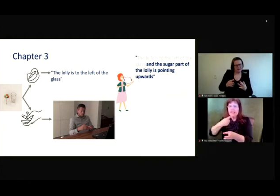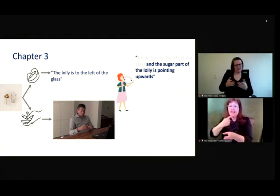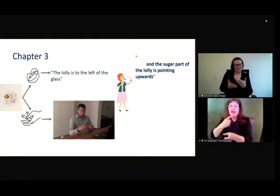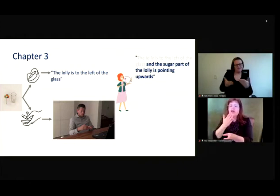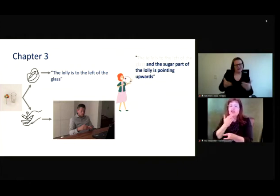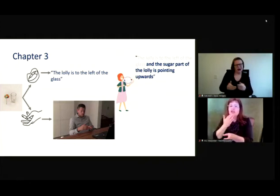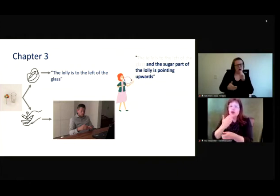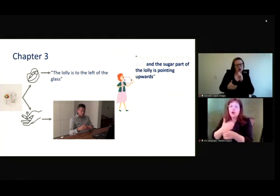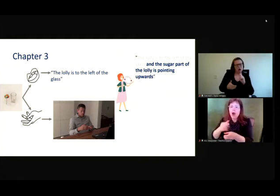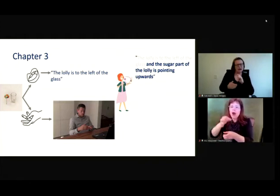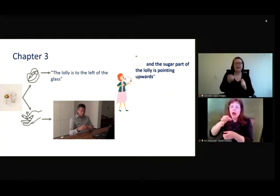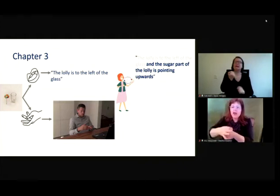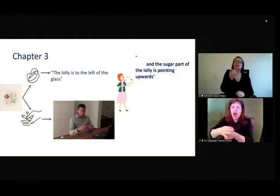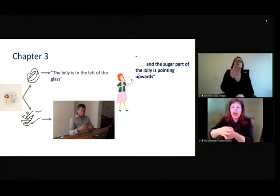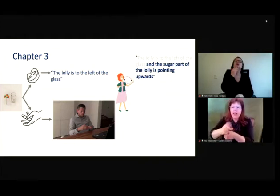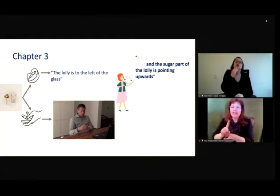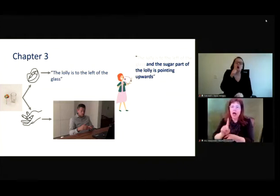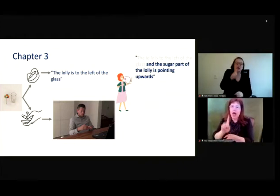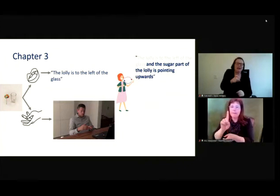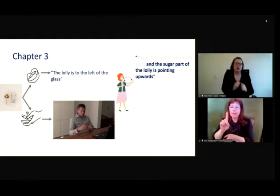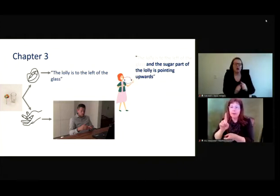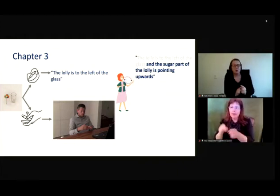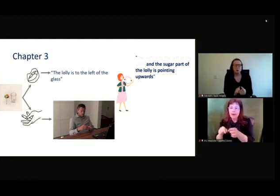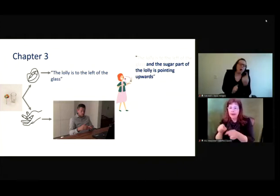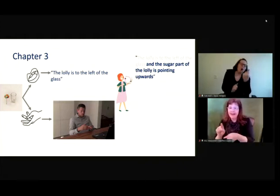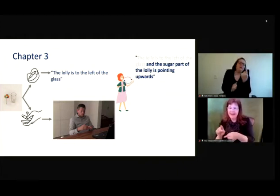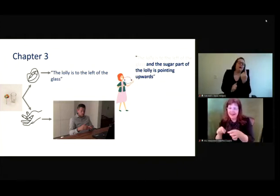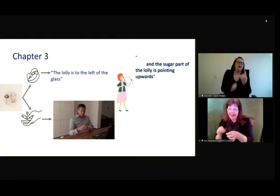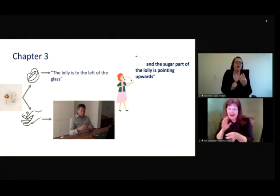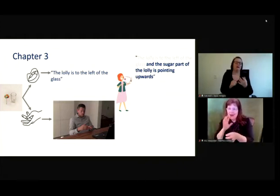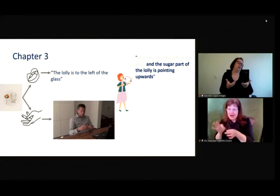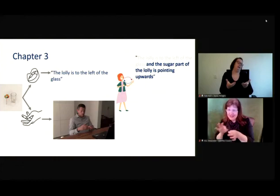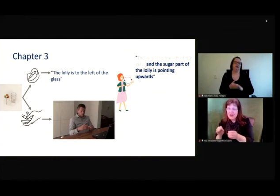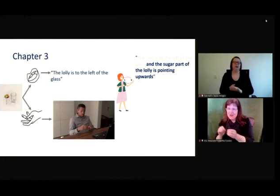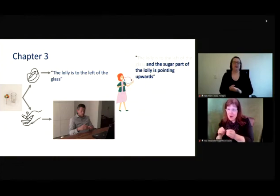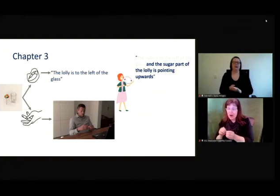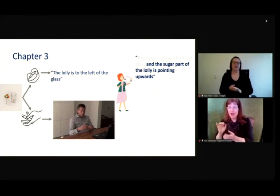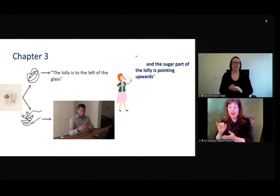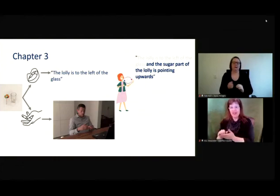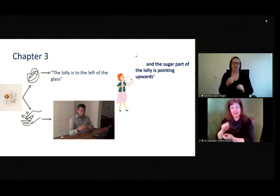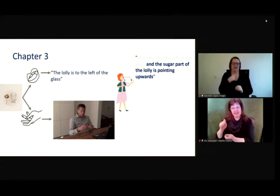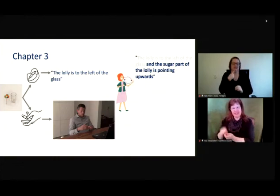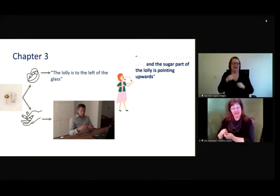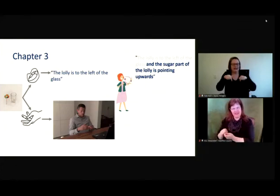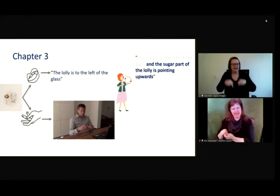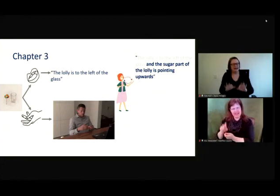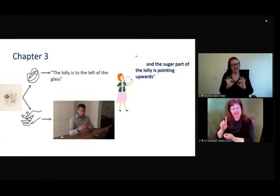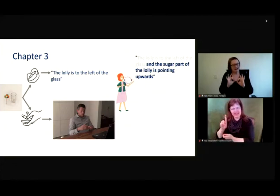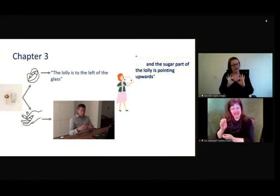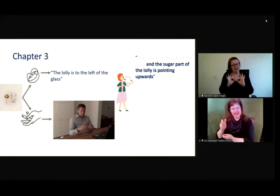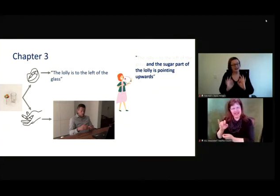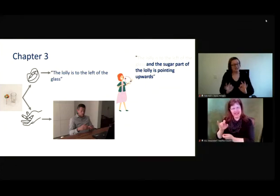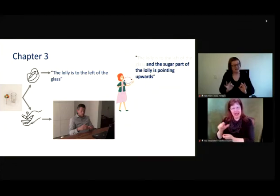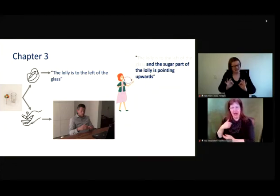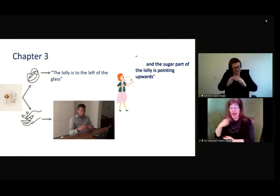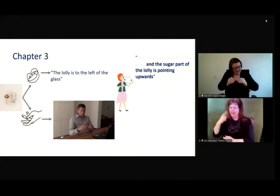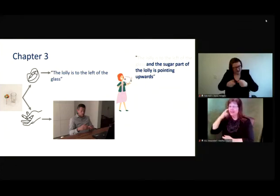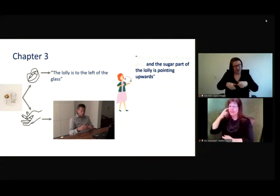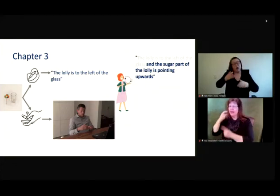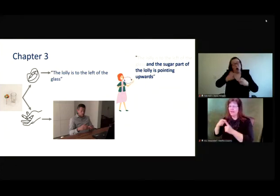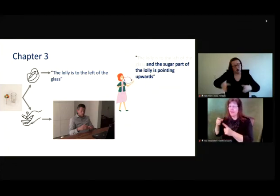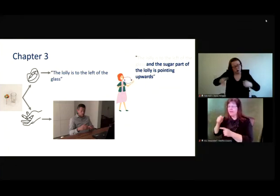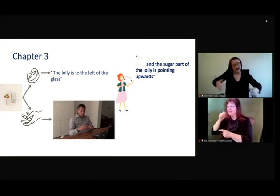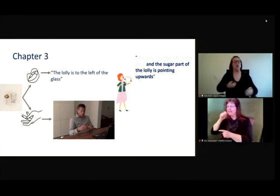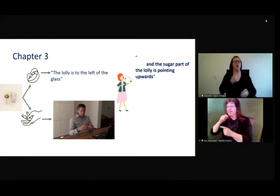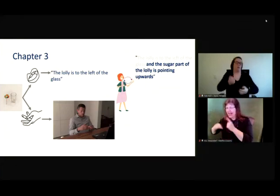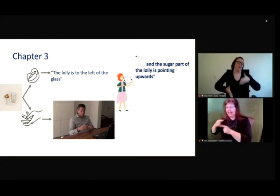is pointing upwards. I argue that this specificity comes from an influence from sign. Because as shown in the